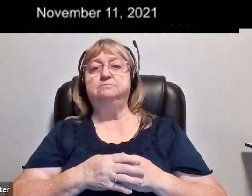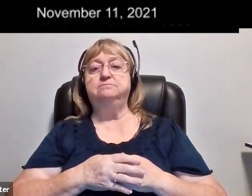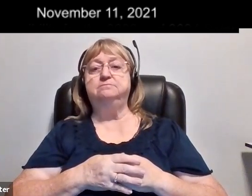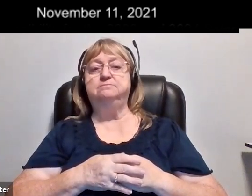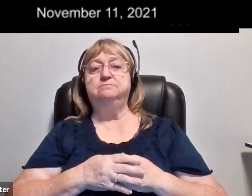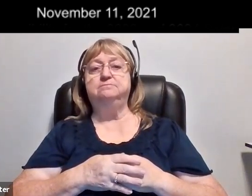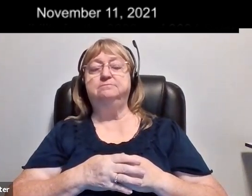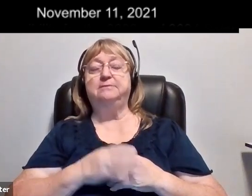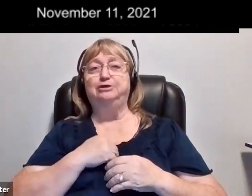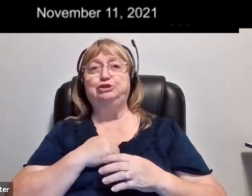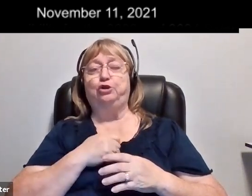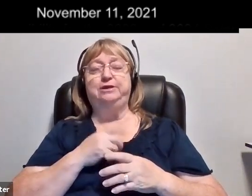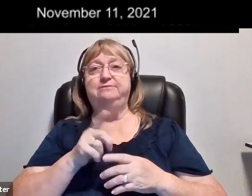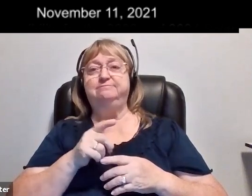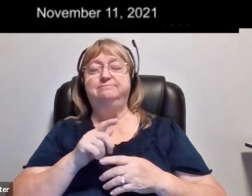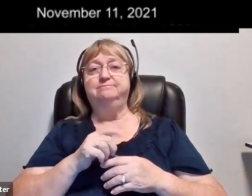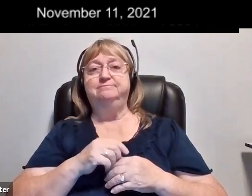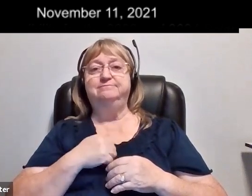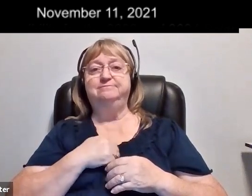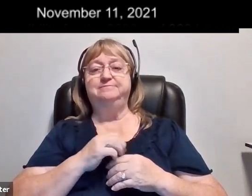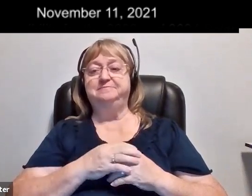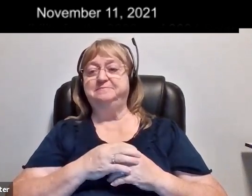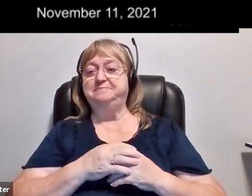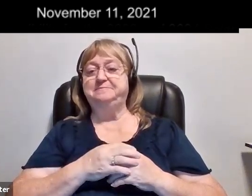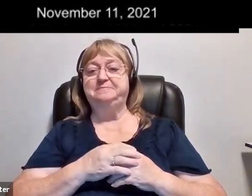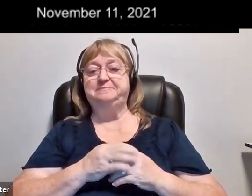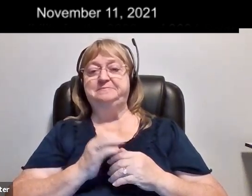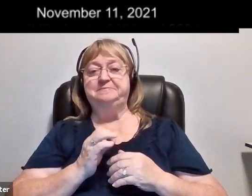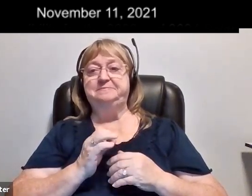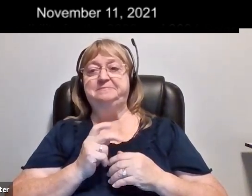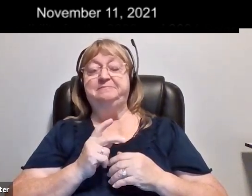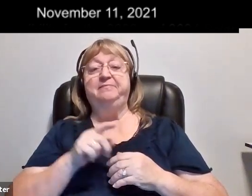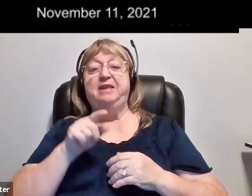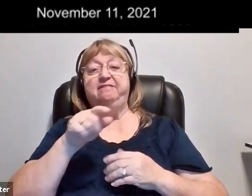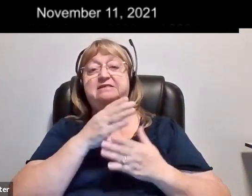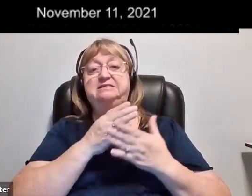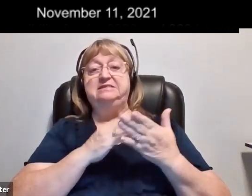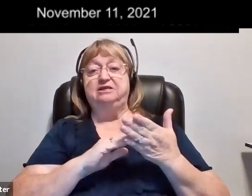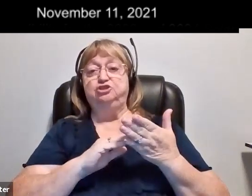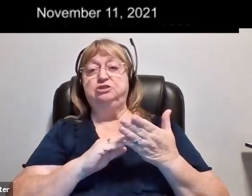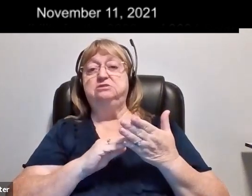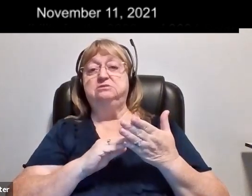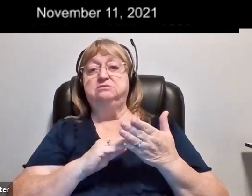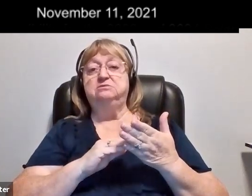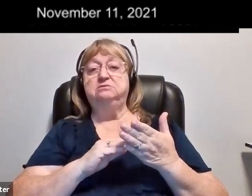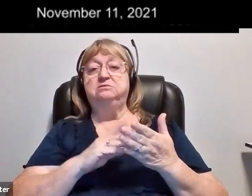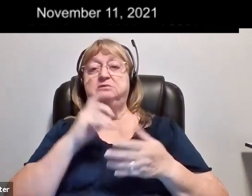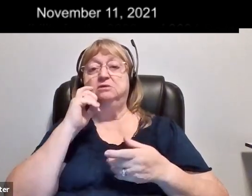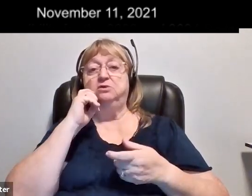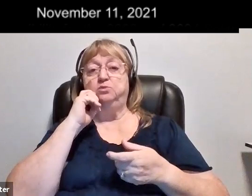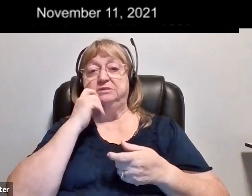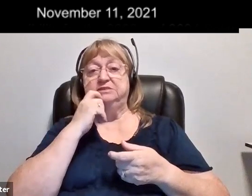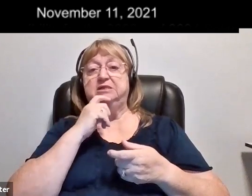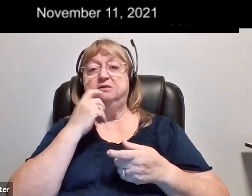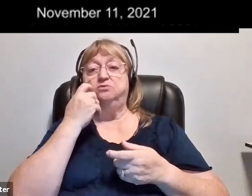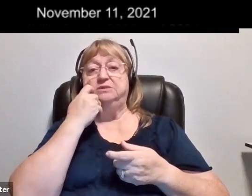here, sorry. Okay. This section has become recently a focus on